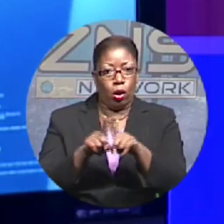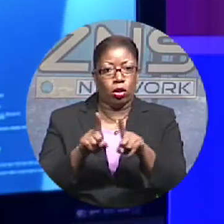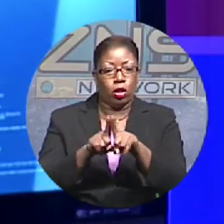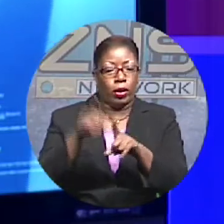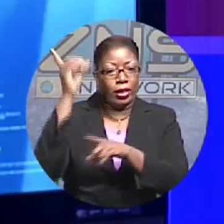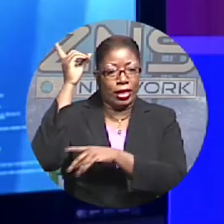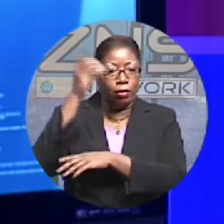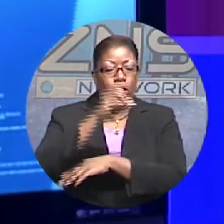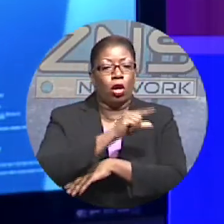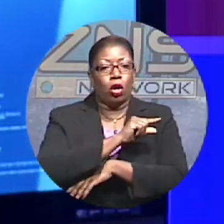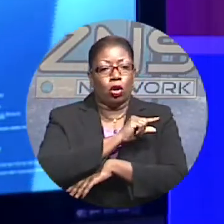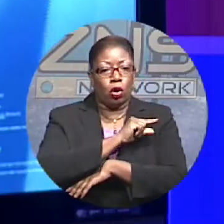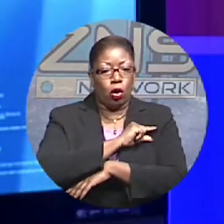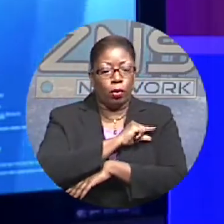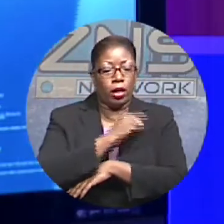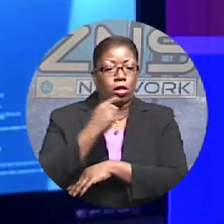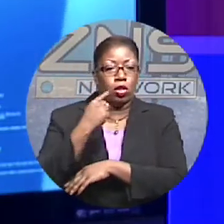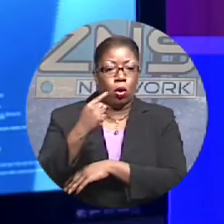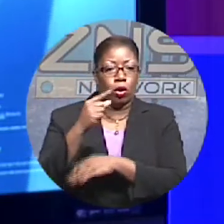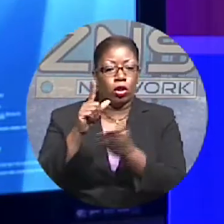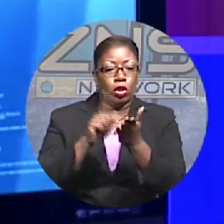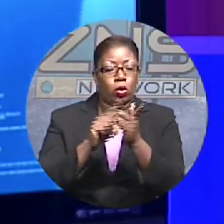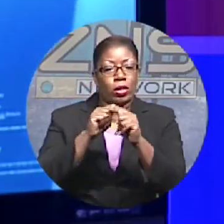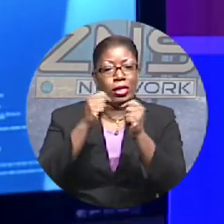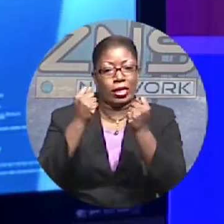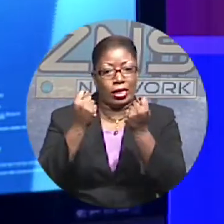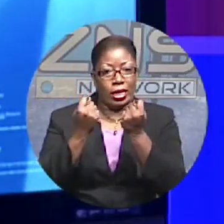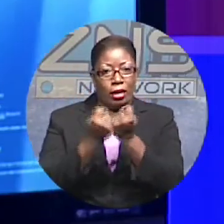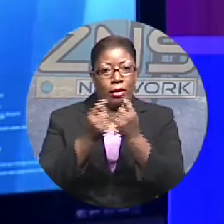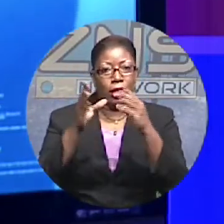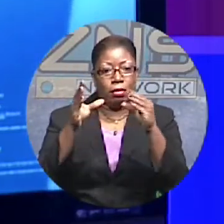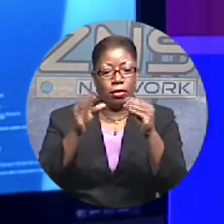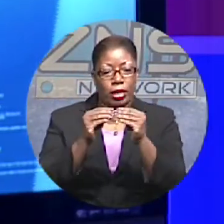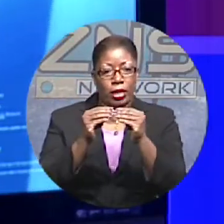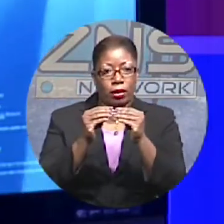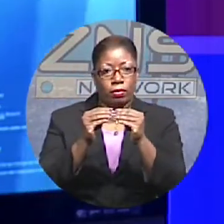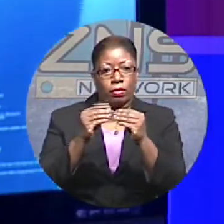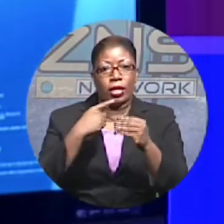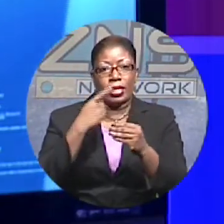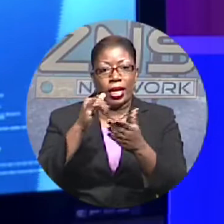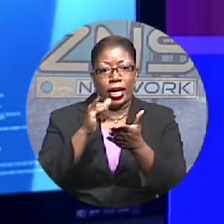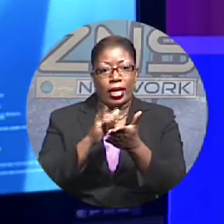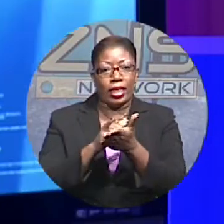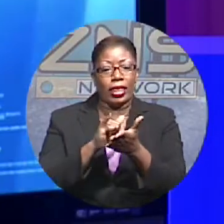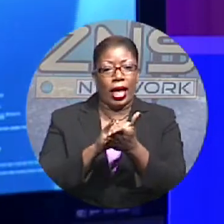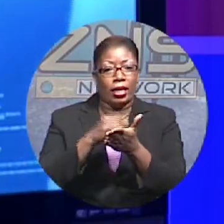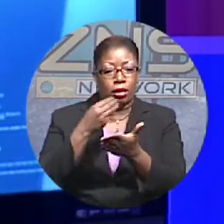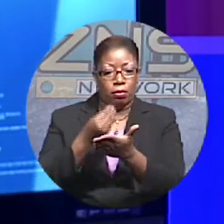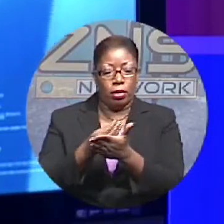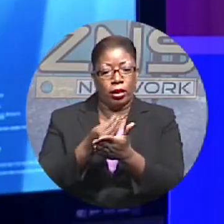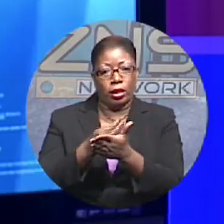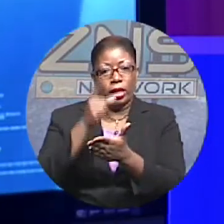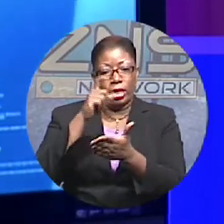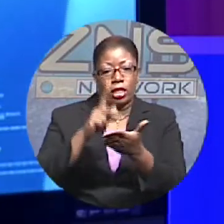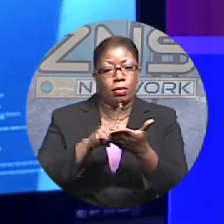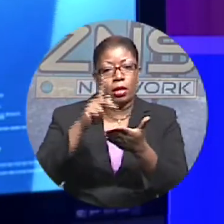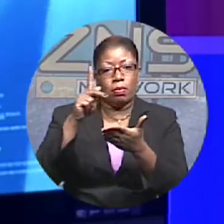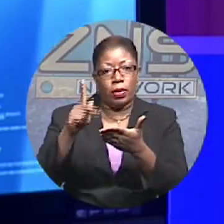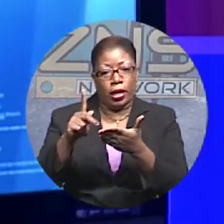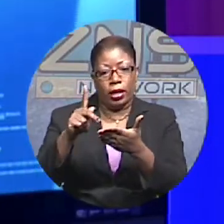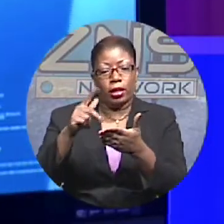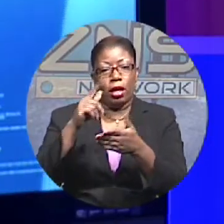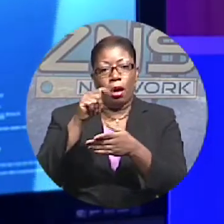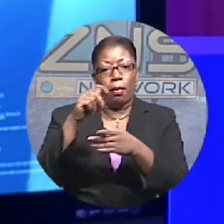Damian Gomez, told our news team that the discussions during the meeting took the position that outstanding funds need to be paid by